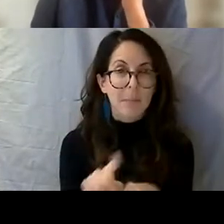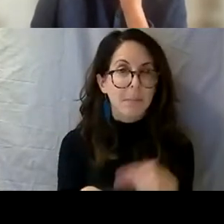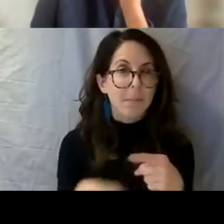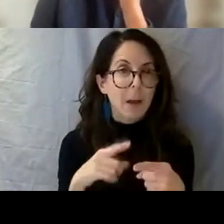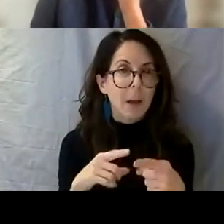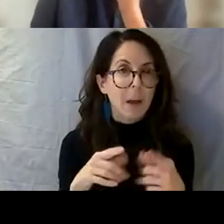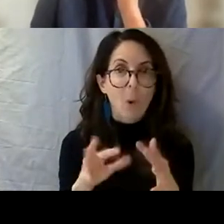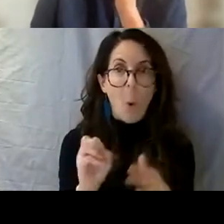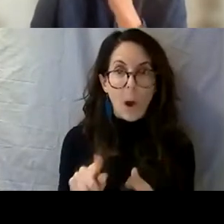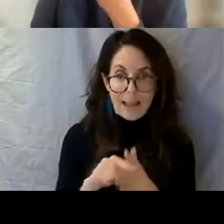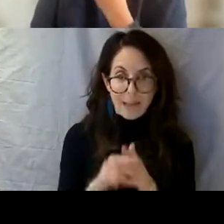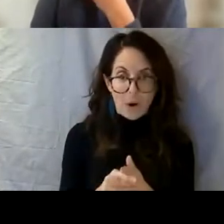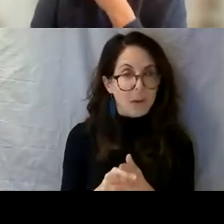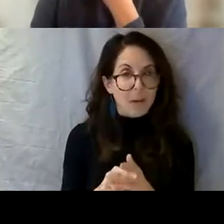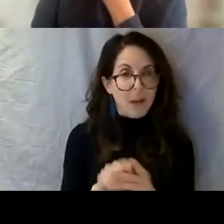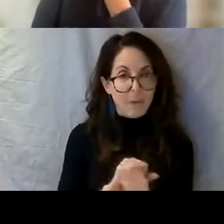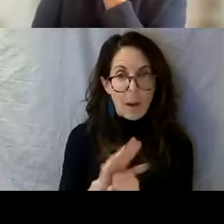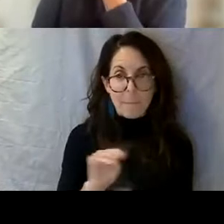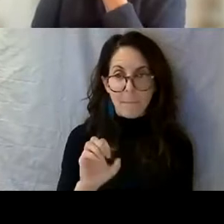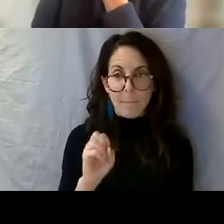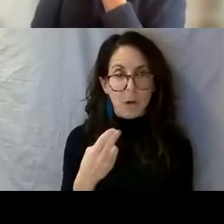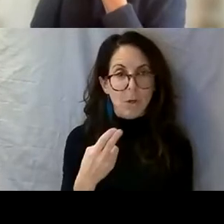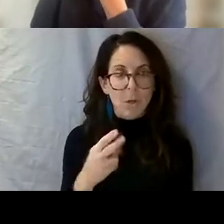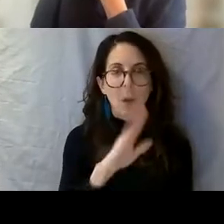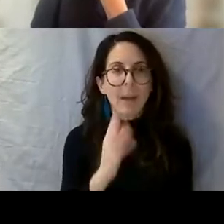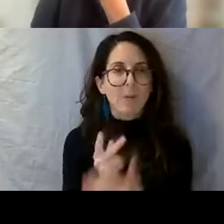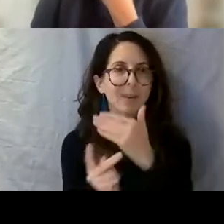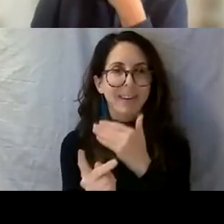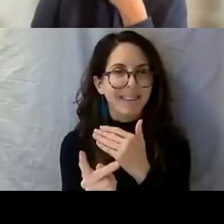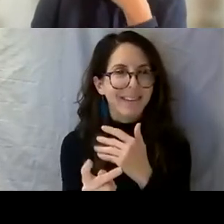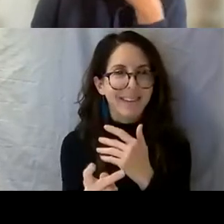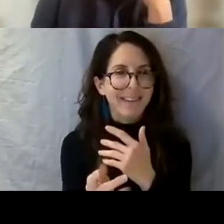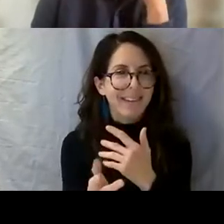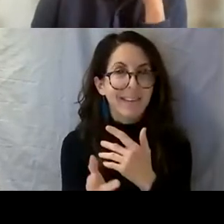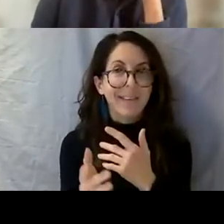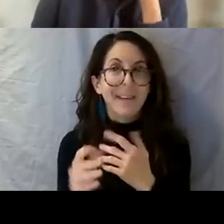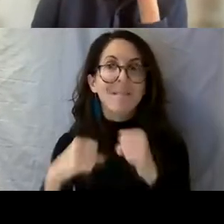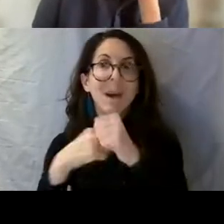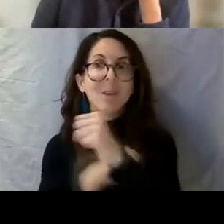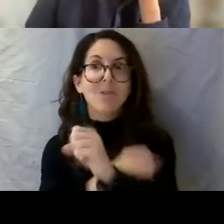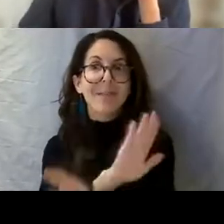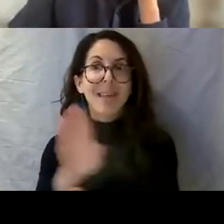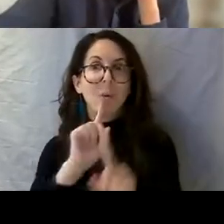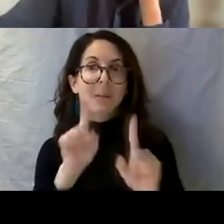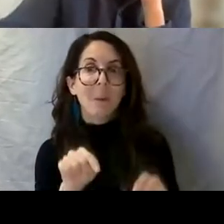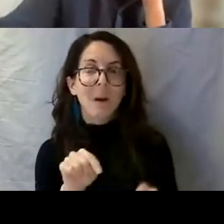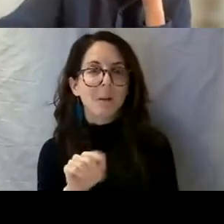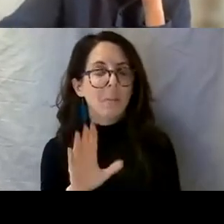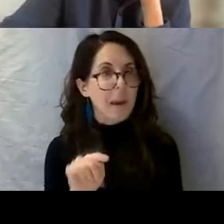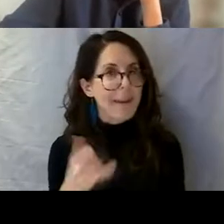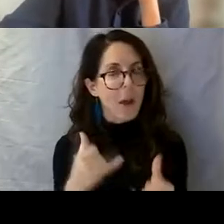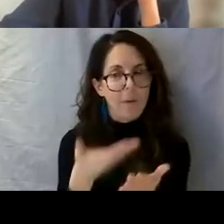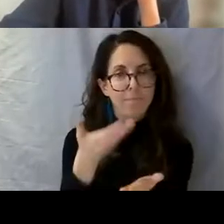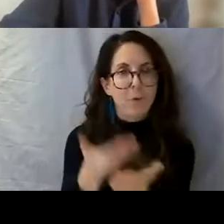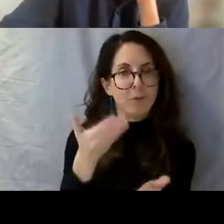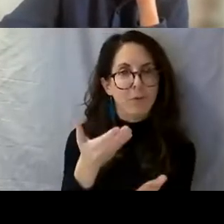even at the beginning of the pandemic, I could not have predicted the response that foundations have made, but it has been, and I think there's evidence now to show